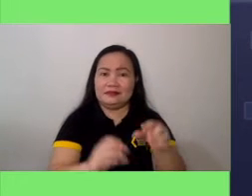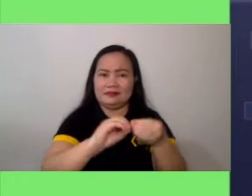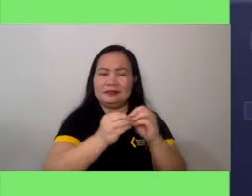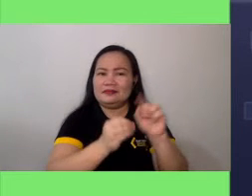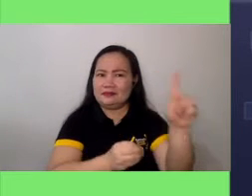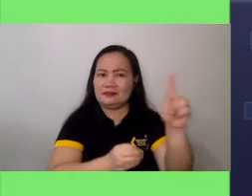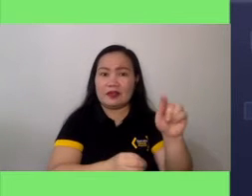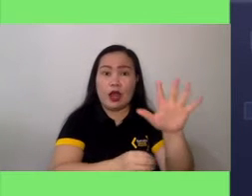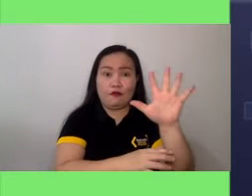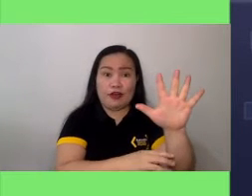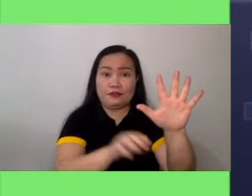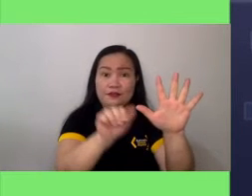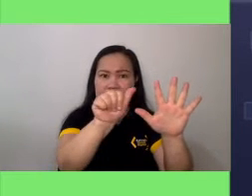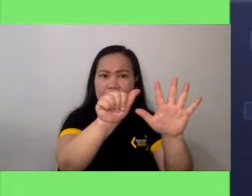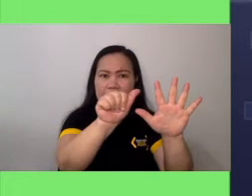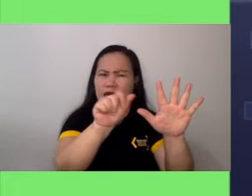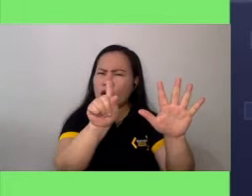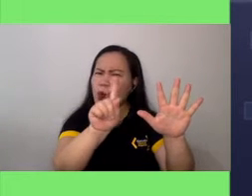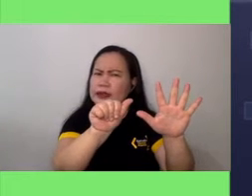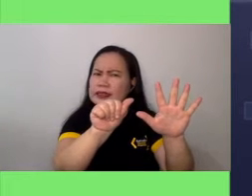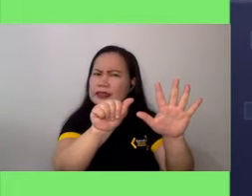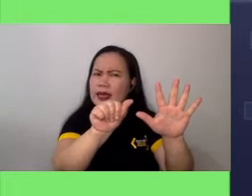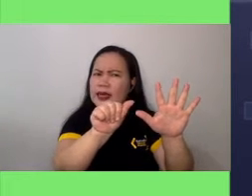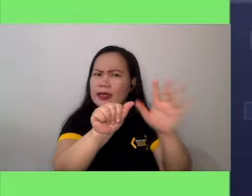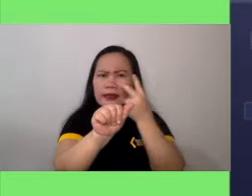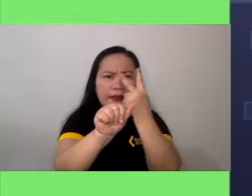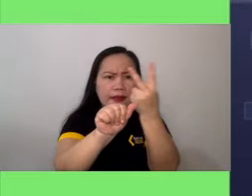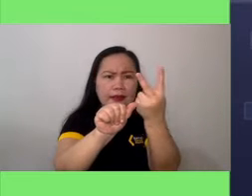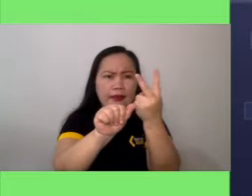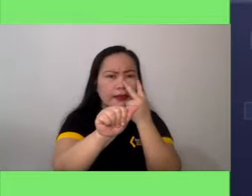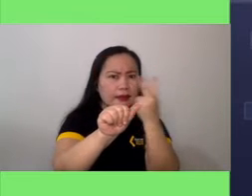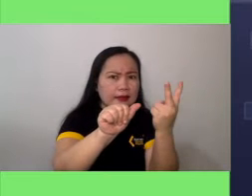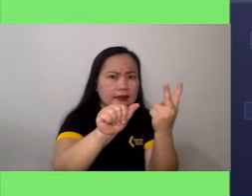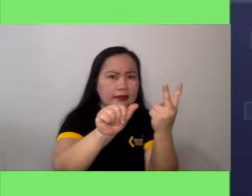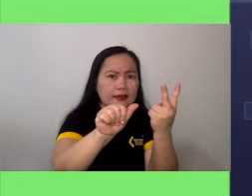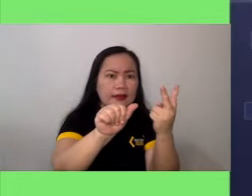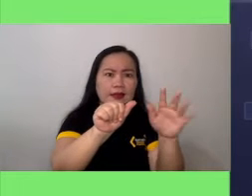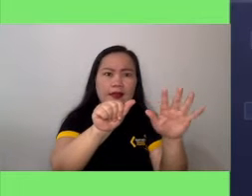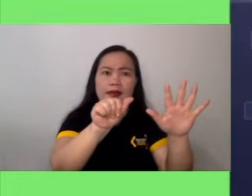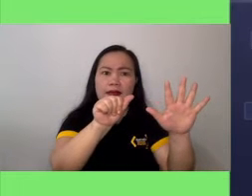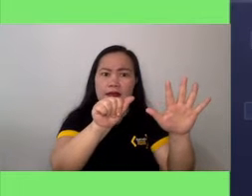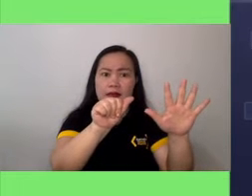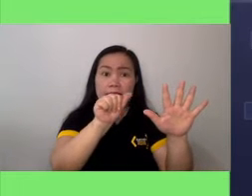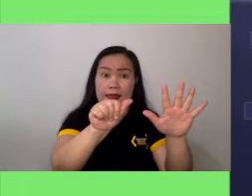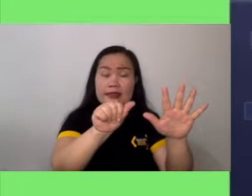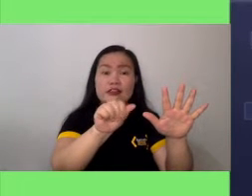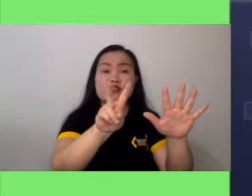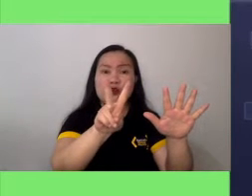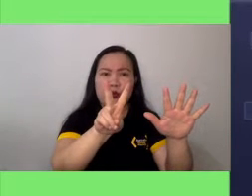examples. Okay, so number 1, I have here 5A. So as simple as